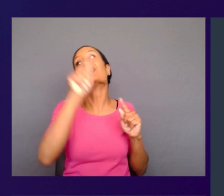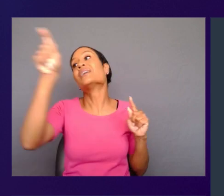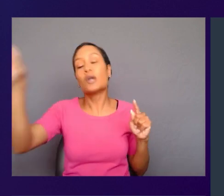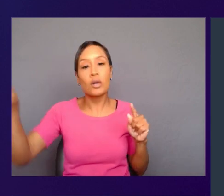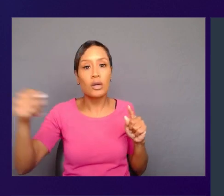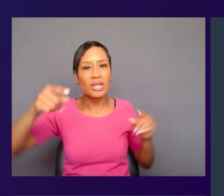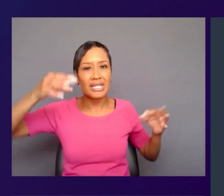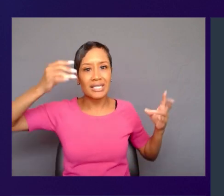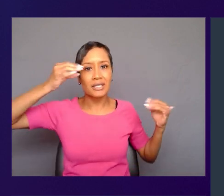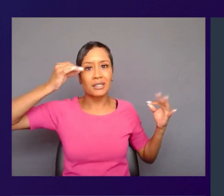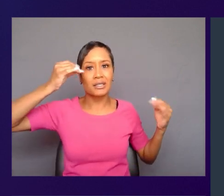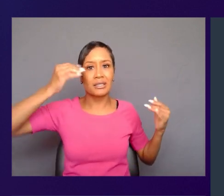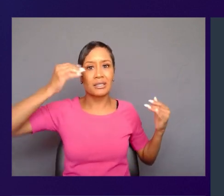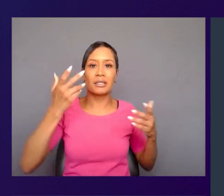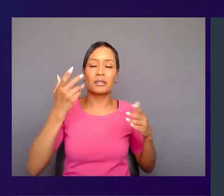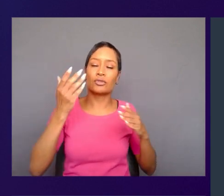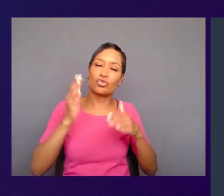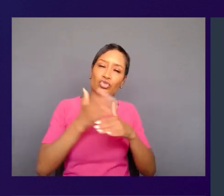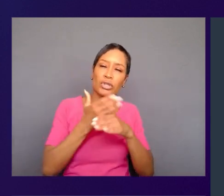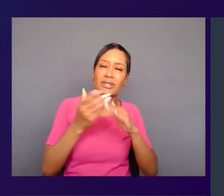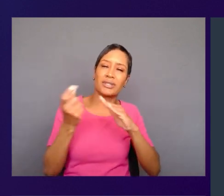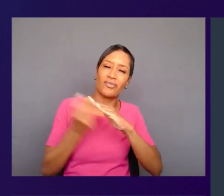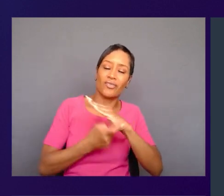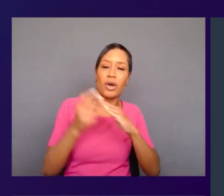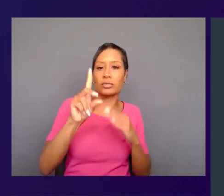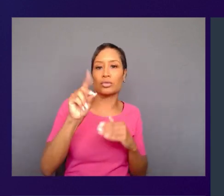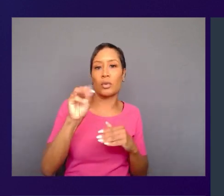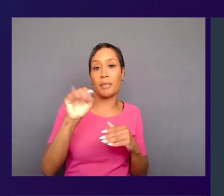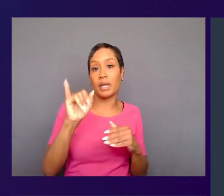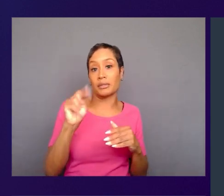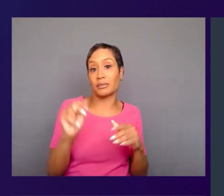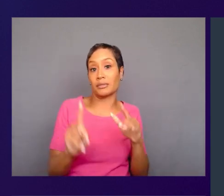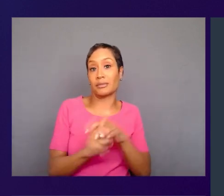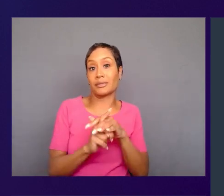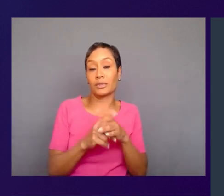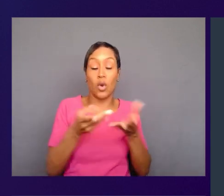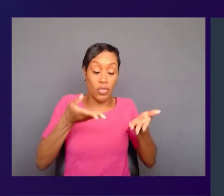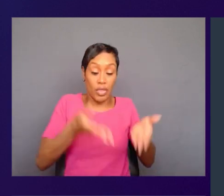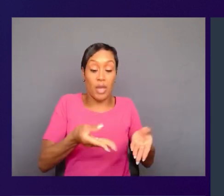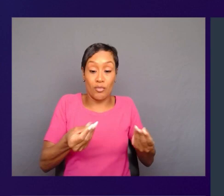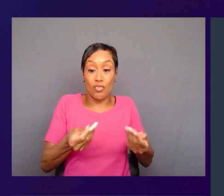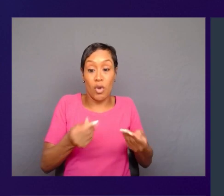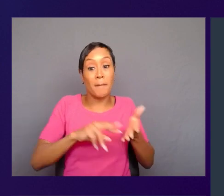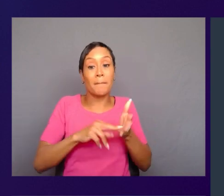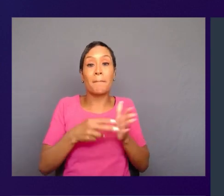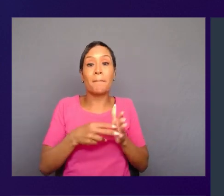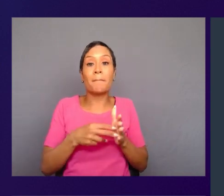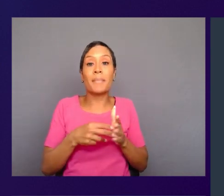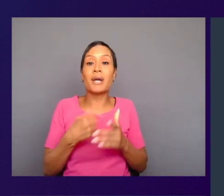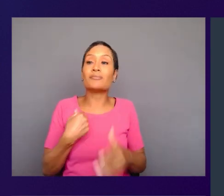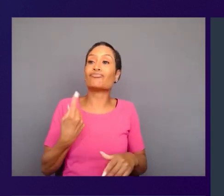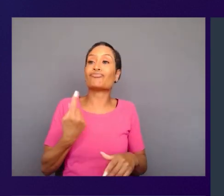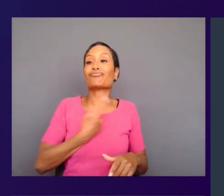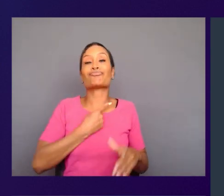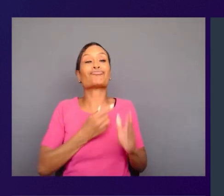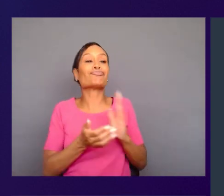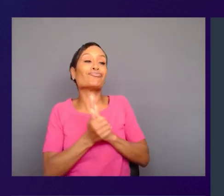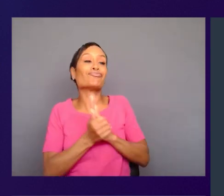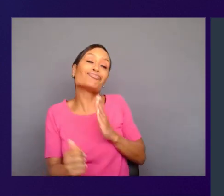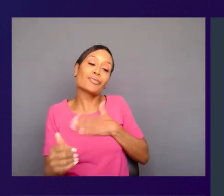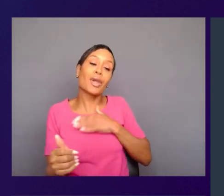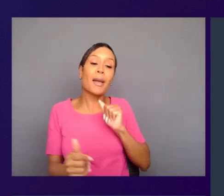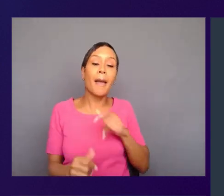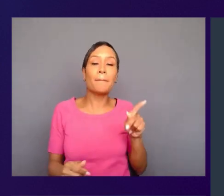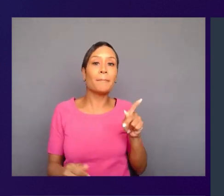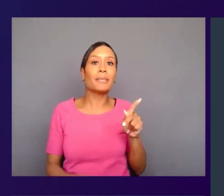through any shared default domains that have creeped in. So running your on-prem environment means that you can't just be the expert in your application, but